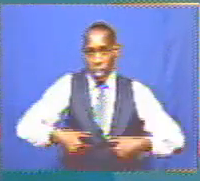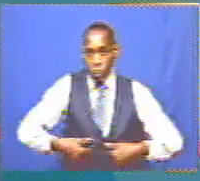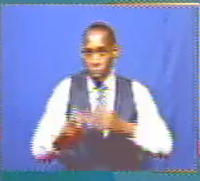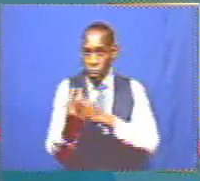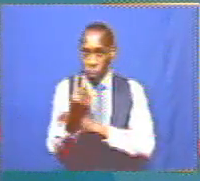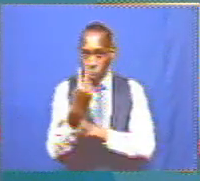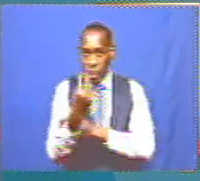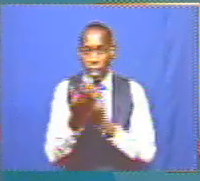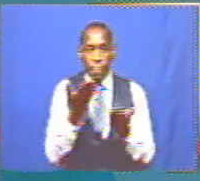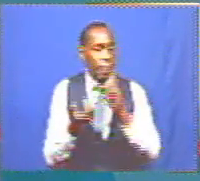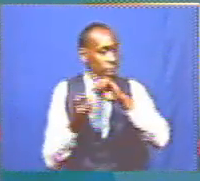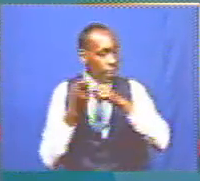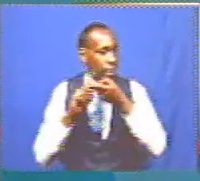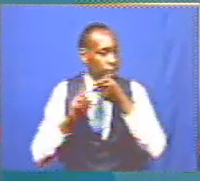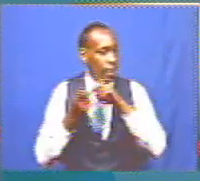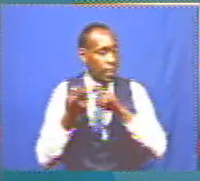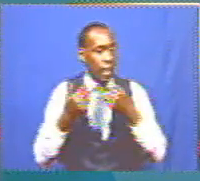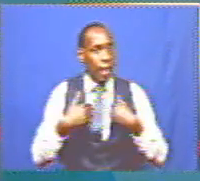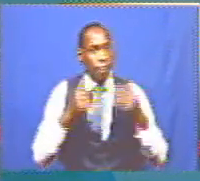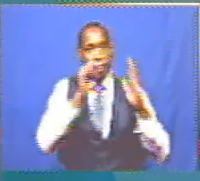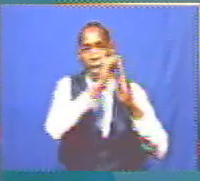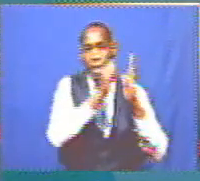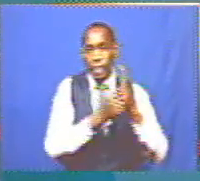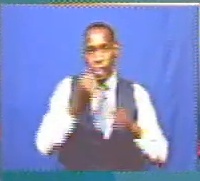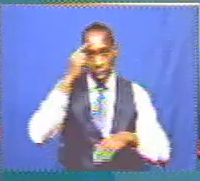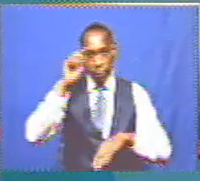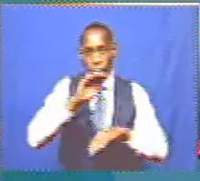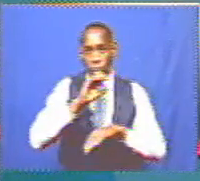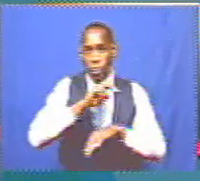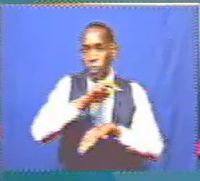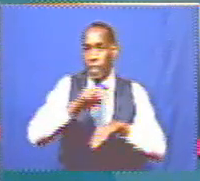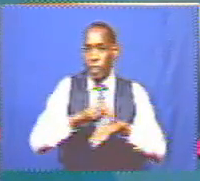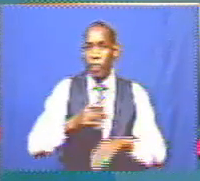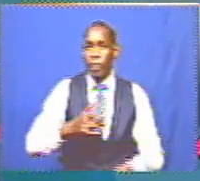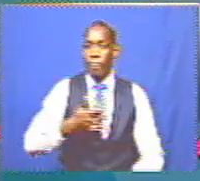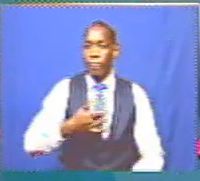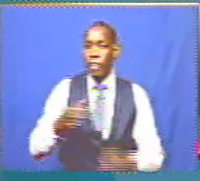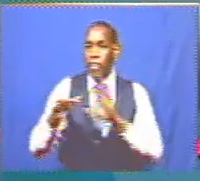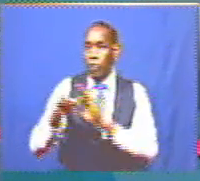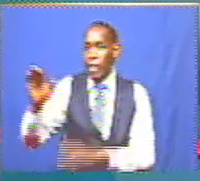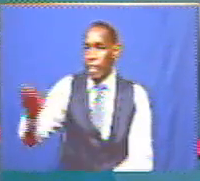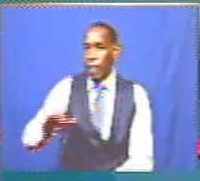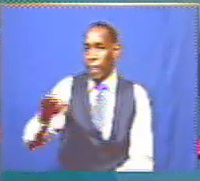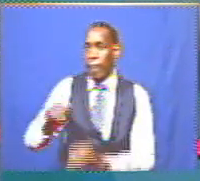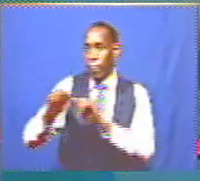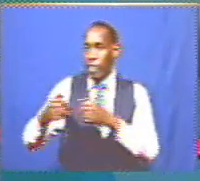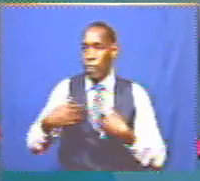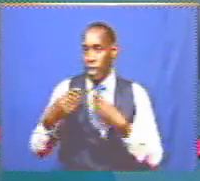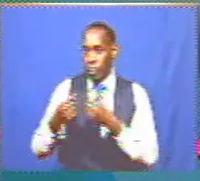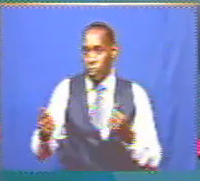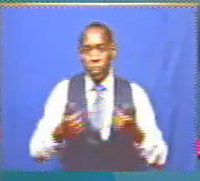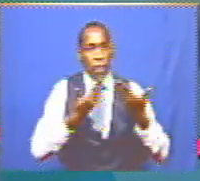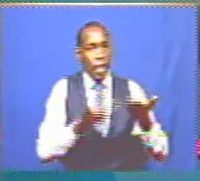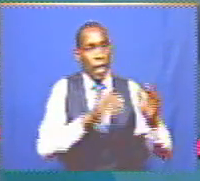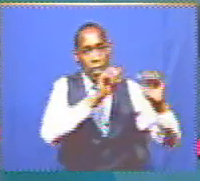are thinking of, mm-hmm. maybe they have an agenda for this nation and they feel getting into parliament is the way out. So how are you able